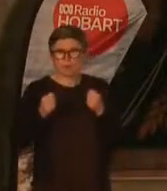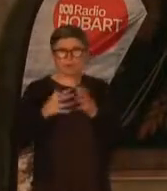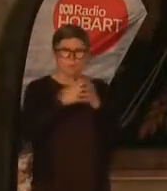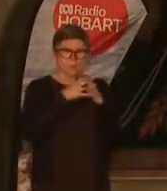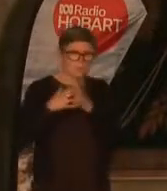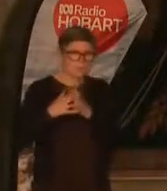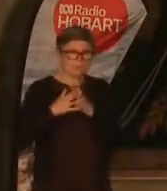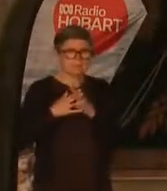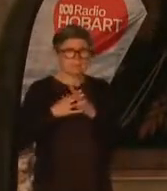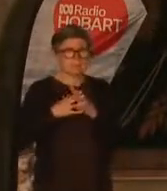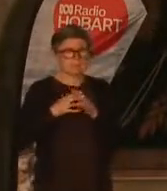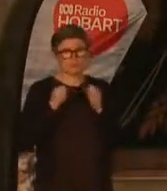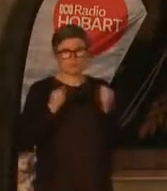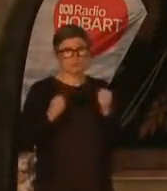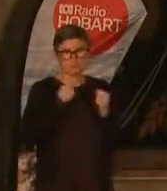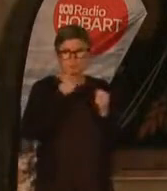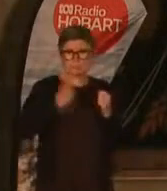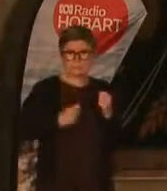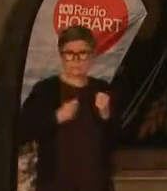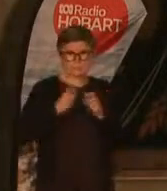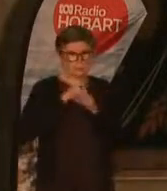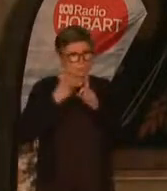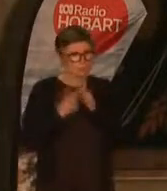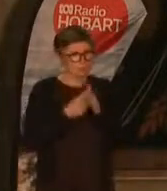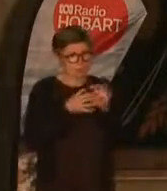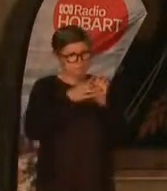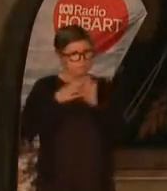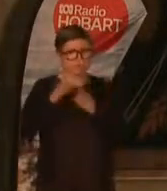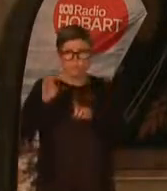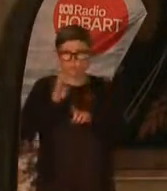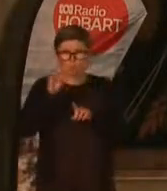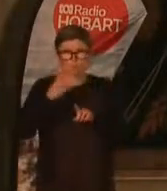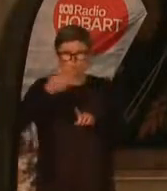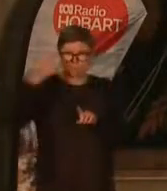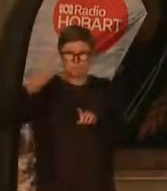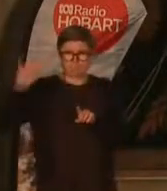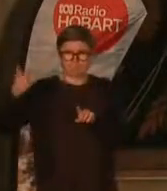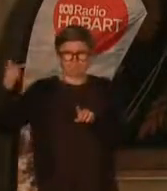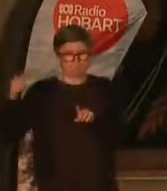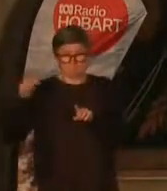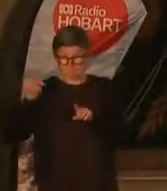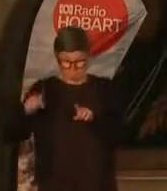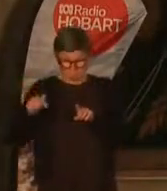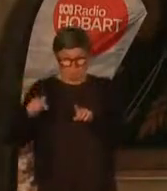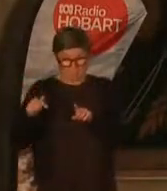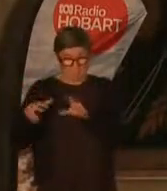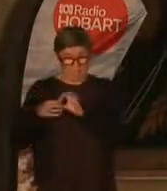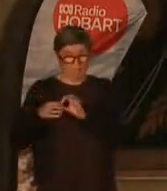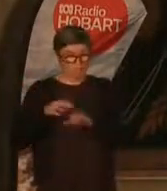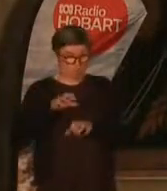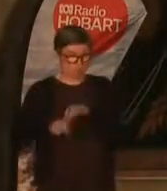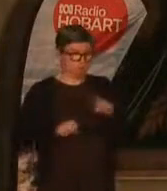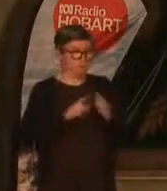museum, because that is inherently part of what it is. It comes from this context that's so specific, but we might be able